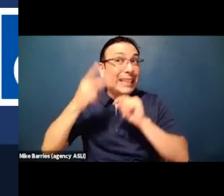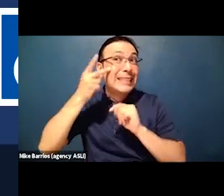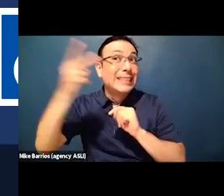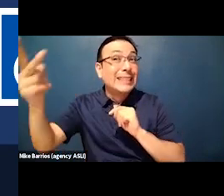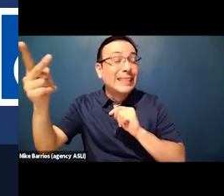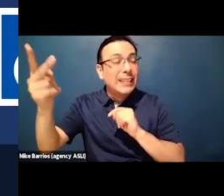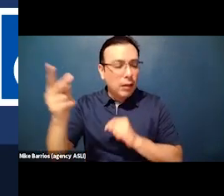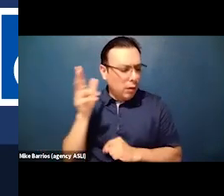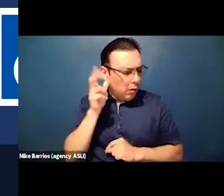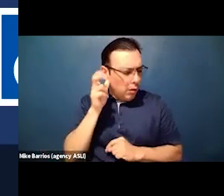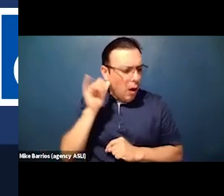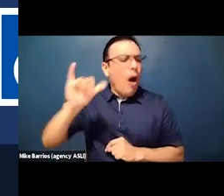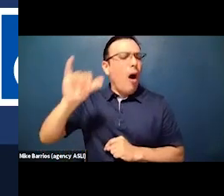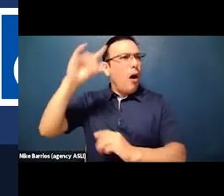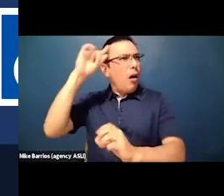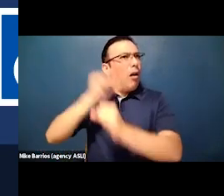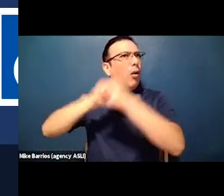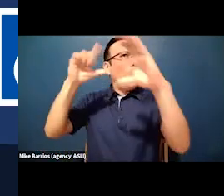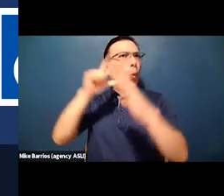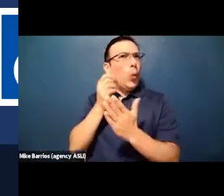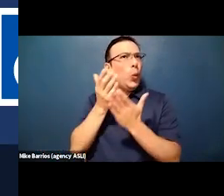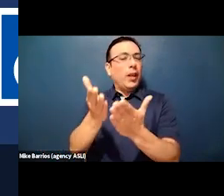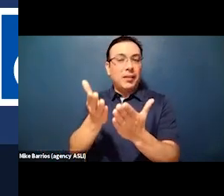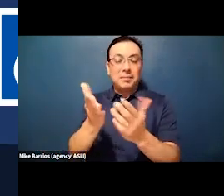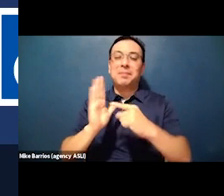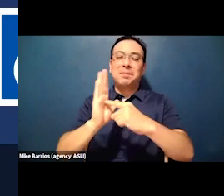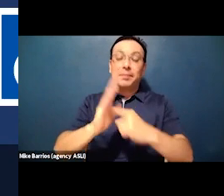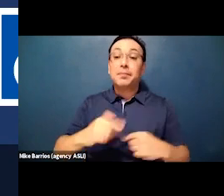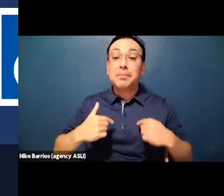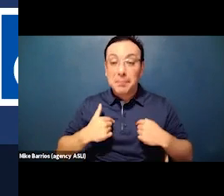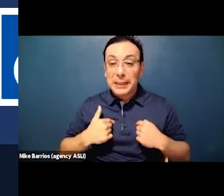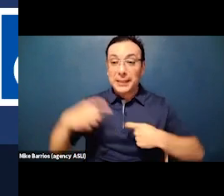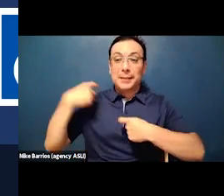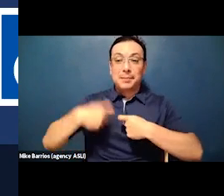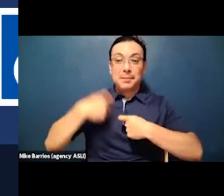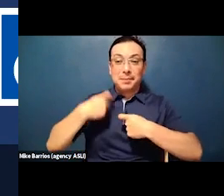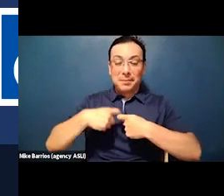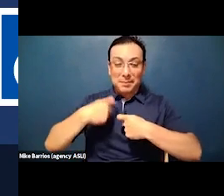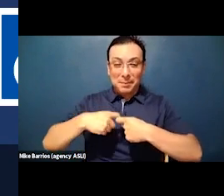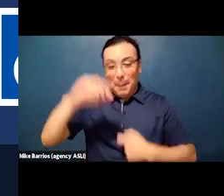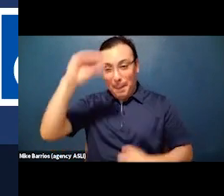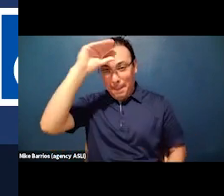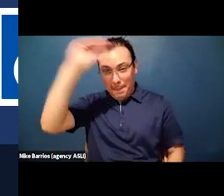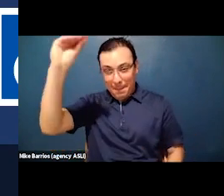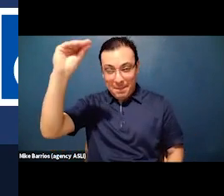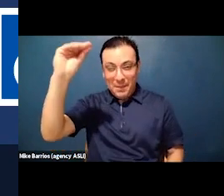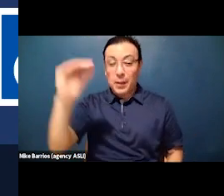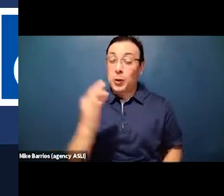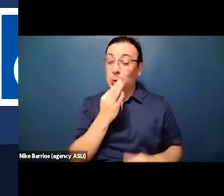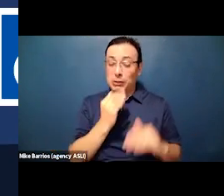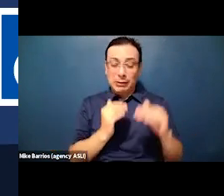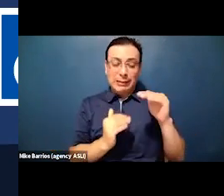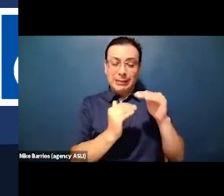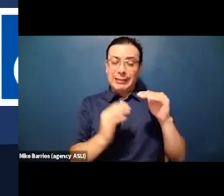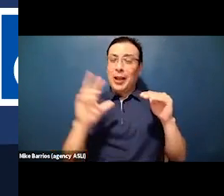visual standpoint, right? So I am a Latino male. Dangerously approaching 30.